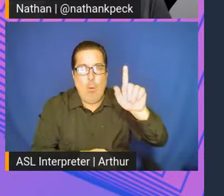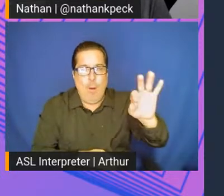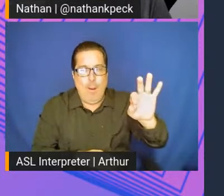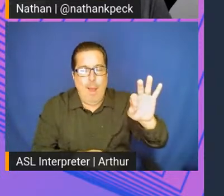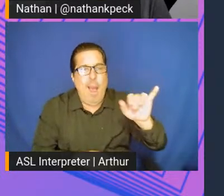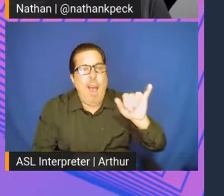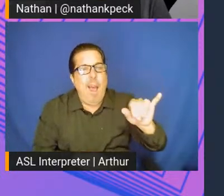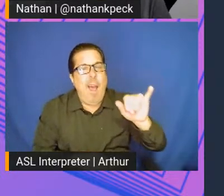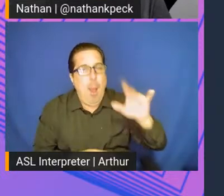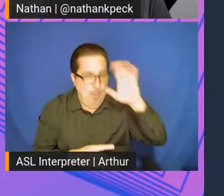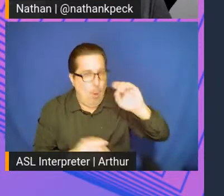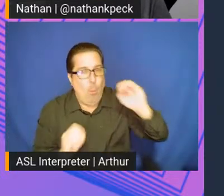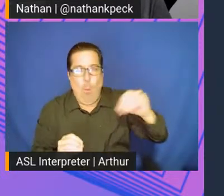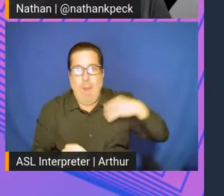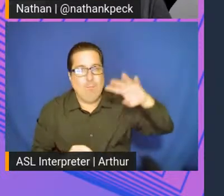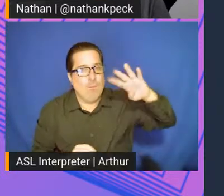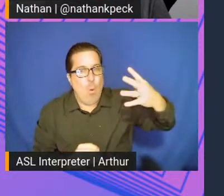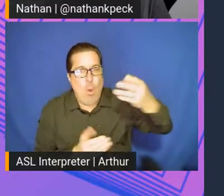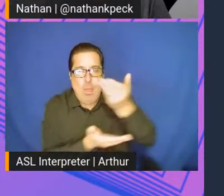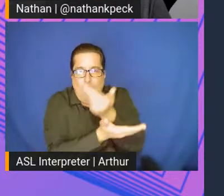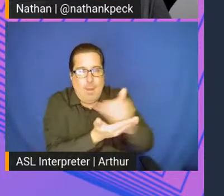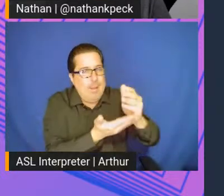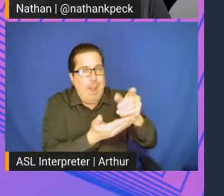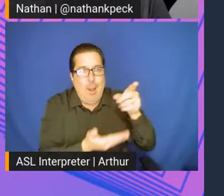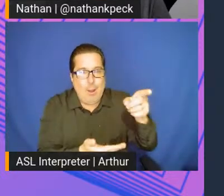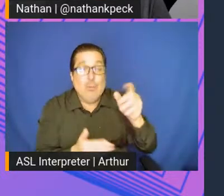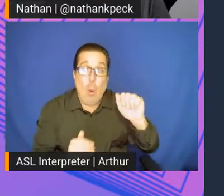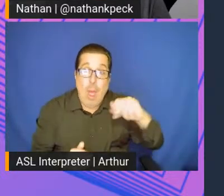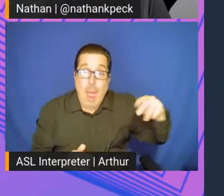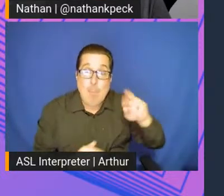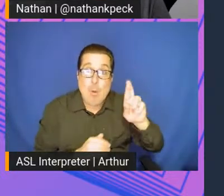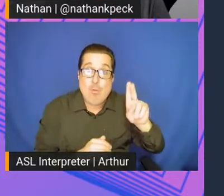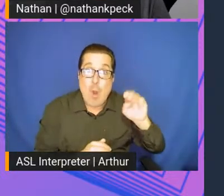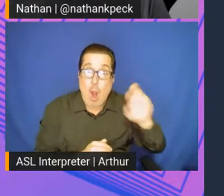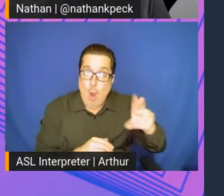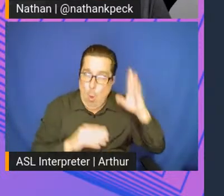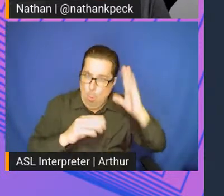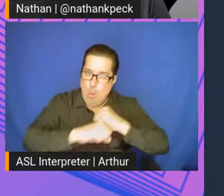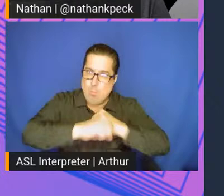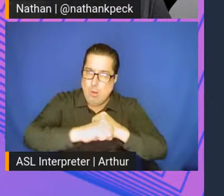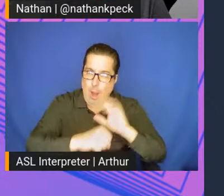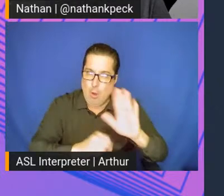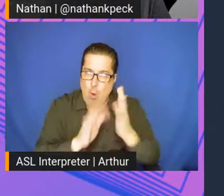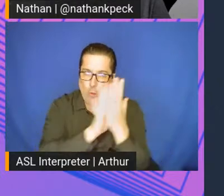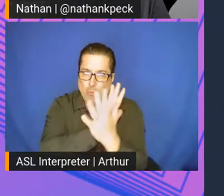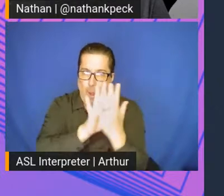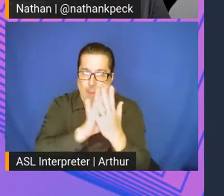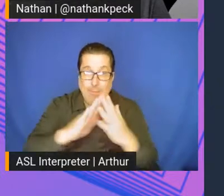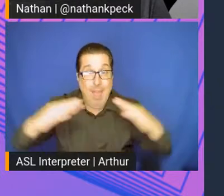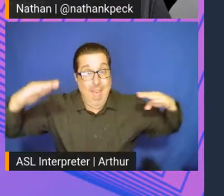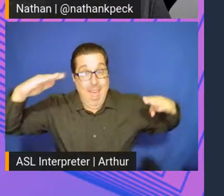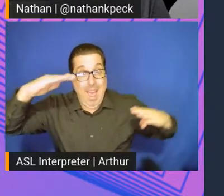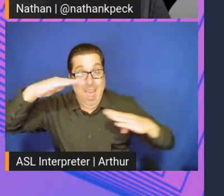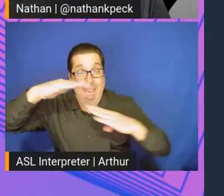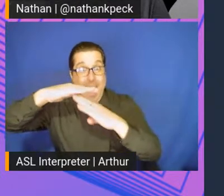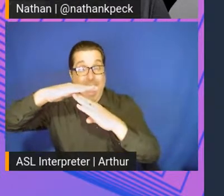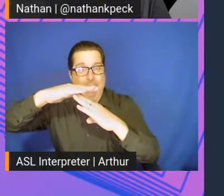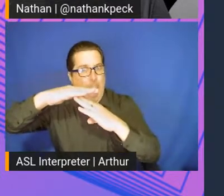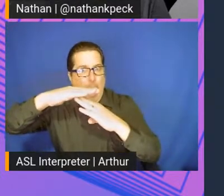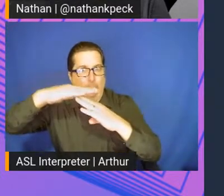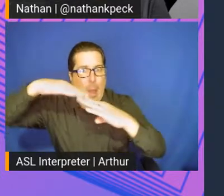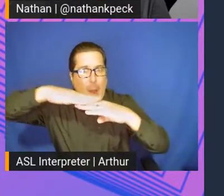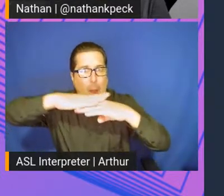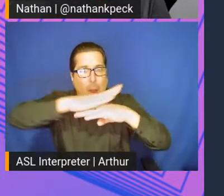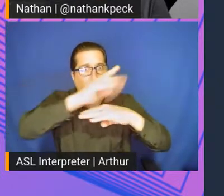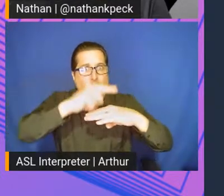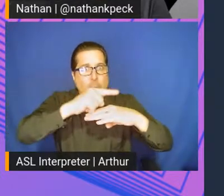But it's very nice that App Runner, it can actually protect your traffic, protect your existing traffic when you do have a large spike, because